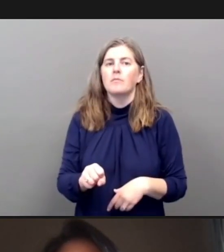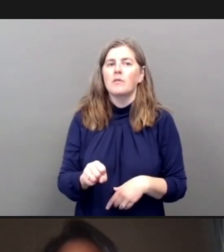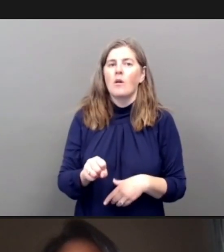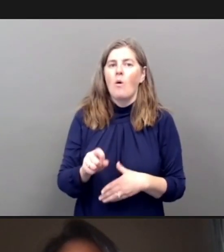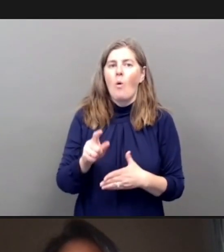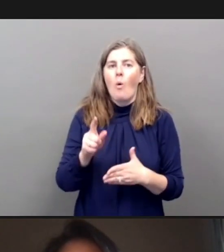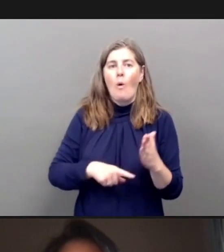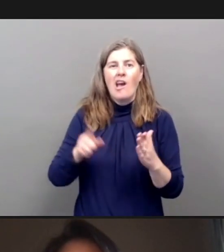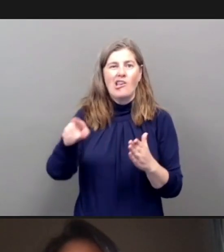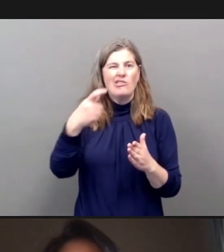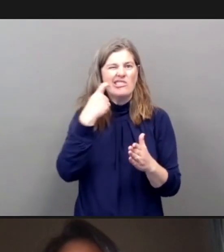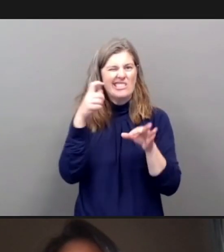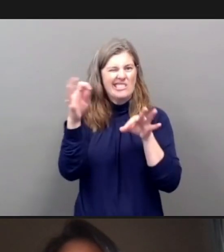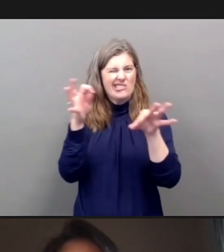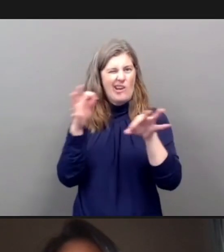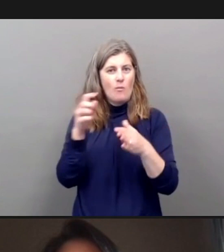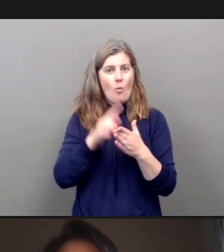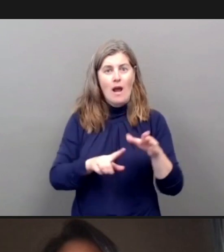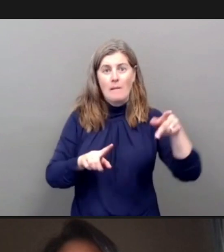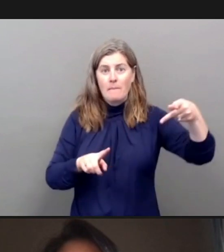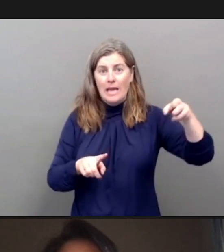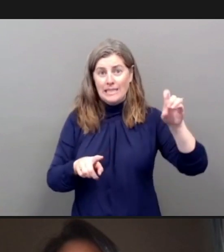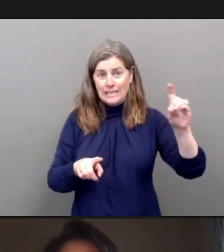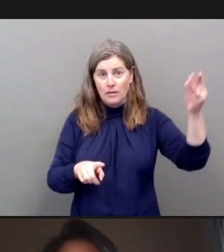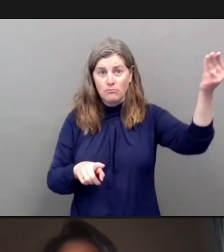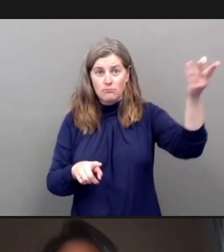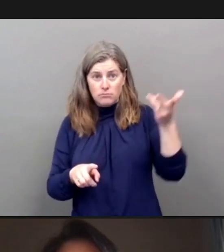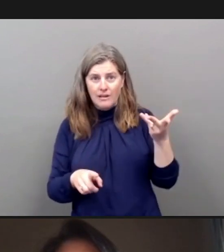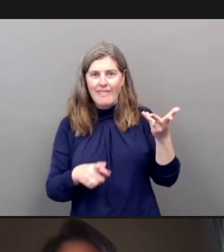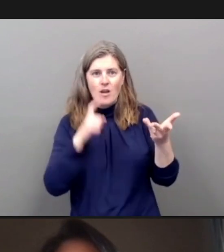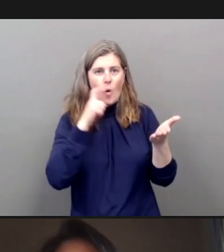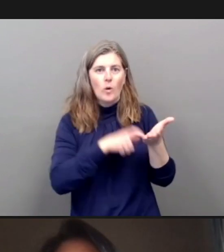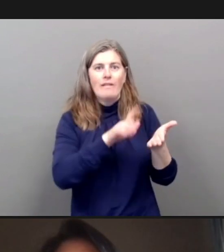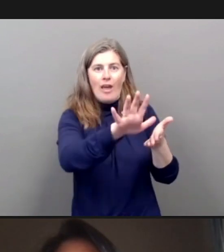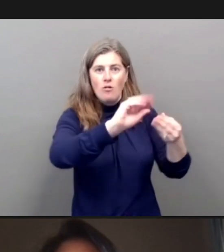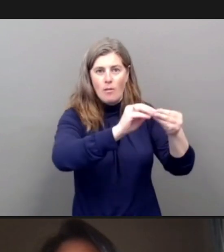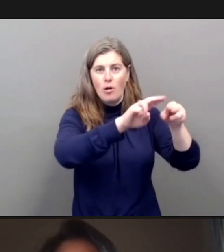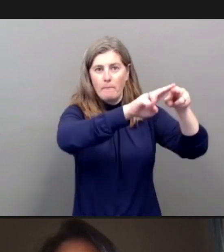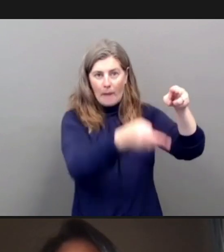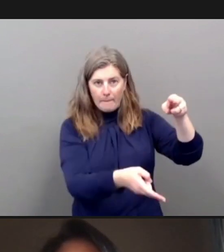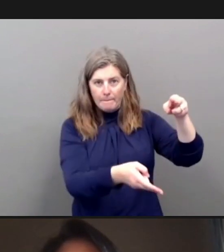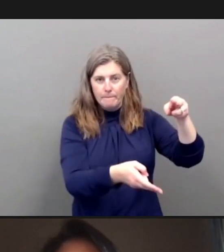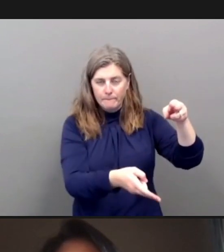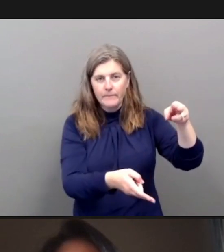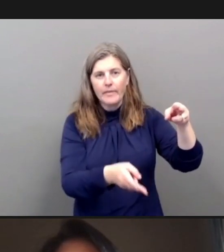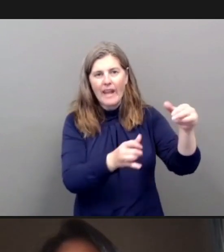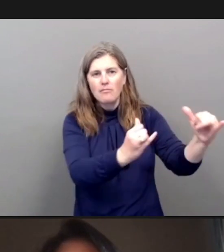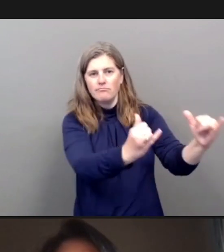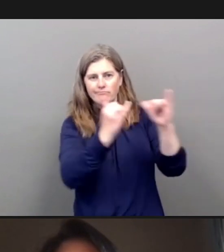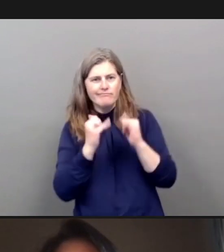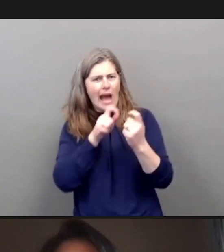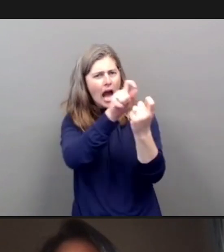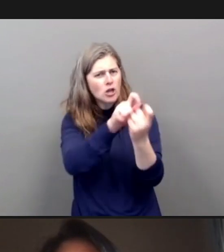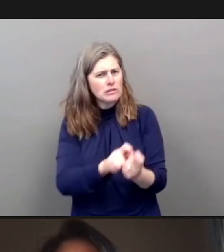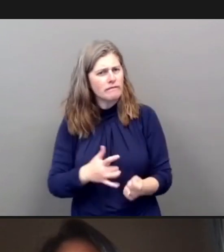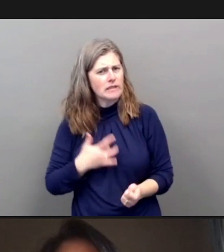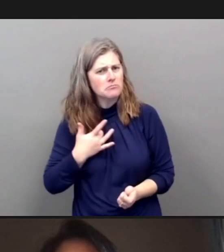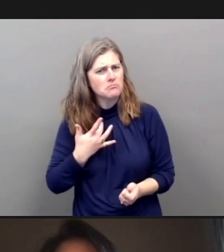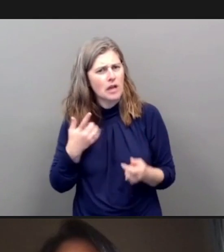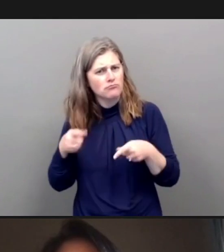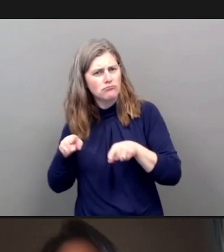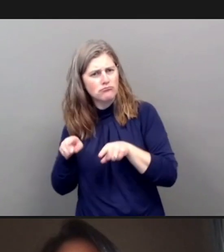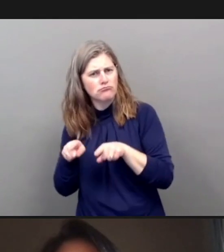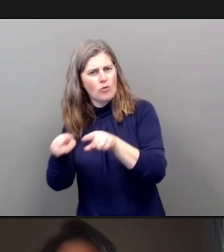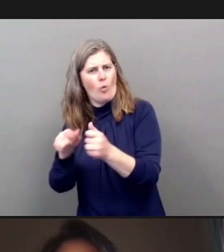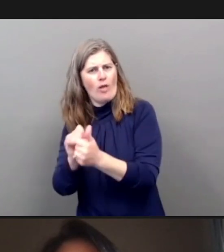you've described, that they reported out a decrease in their number of cases, I think that's accurate. And that coincides with the